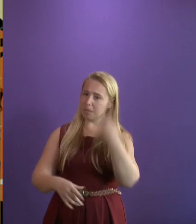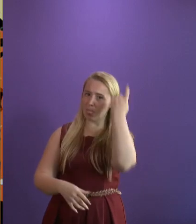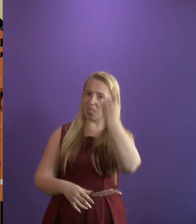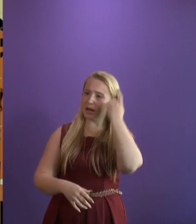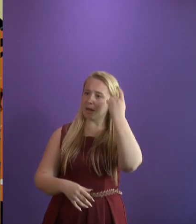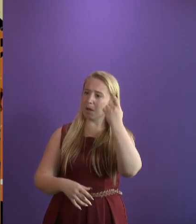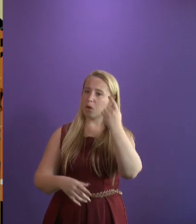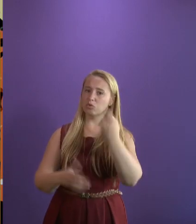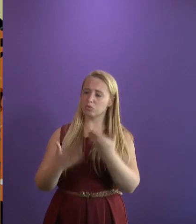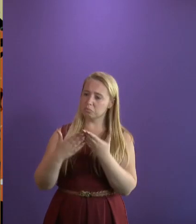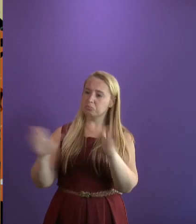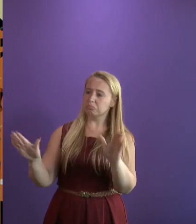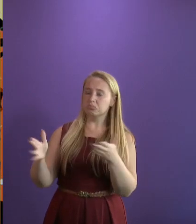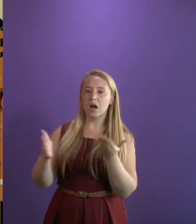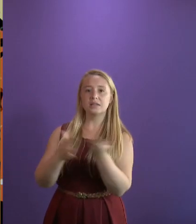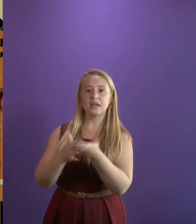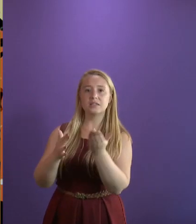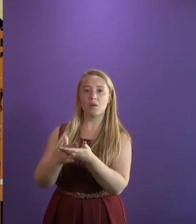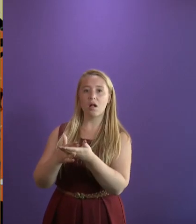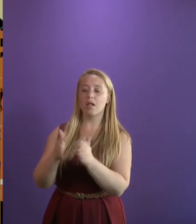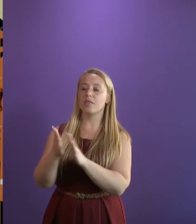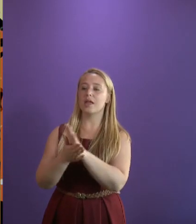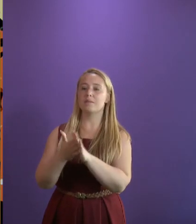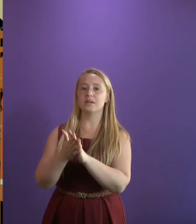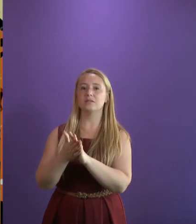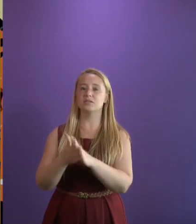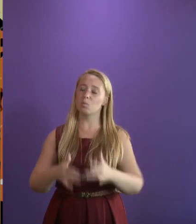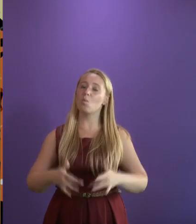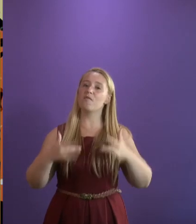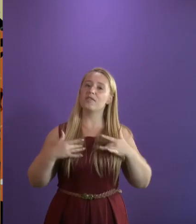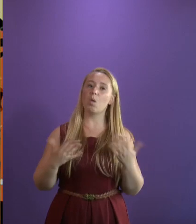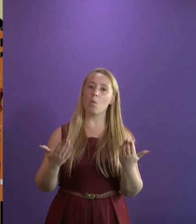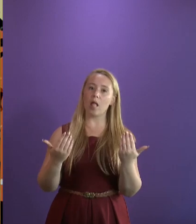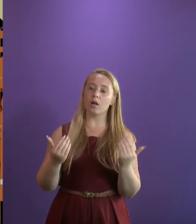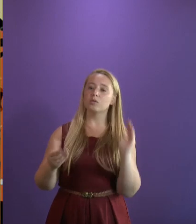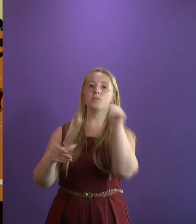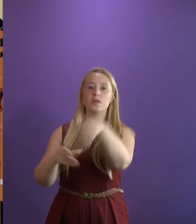they know that they'll be welcome along to the community councils and welcome into it that way.